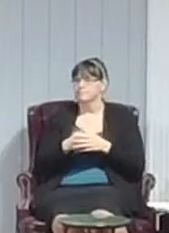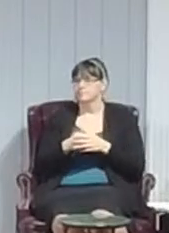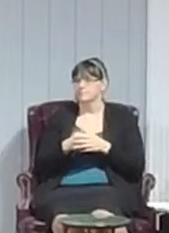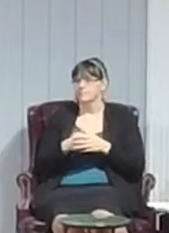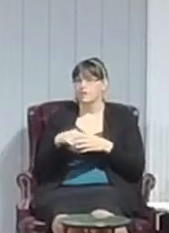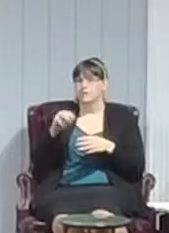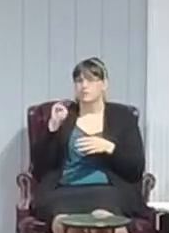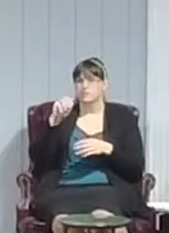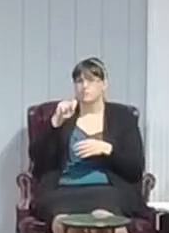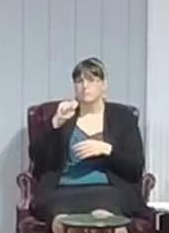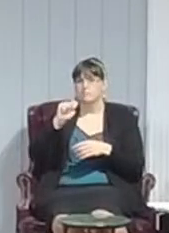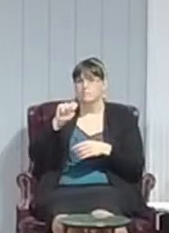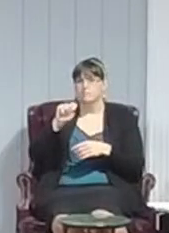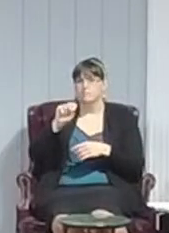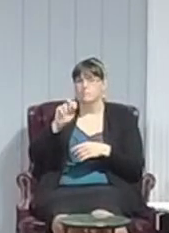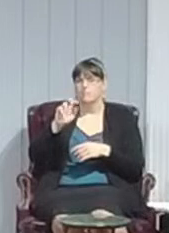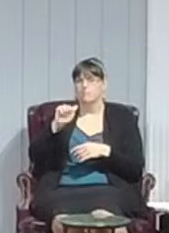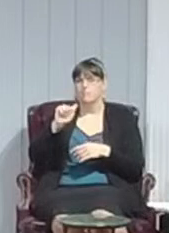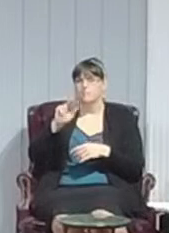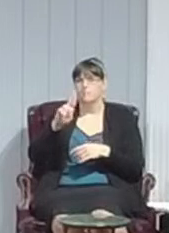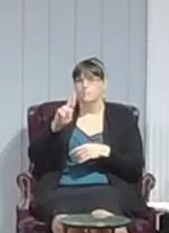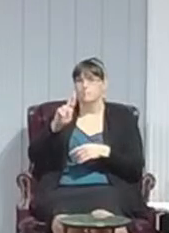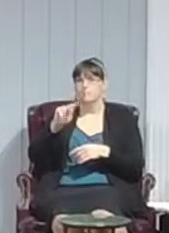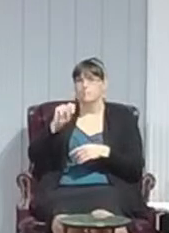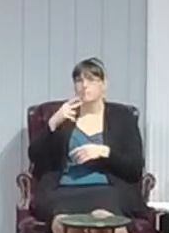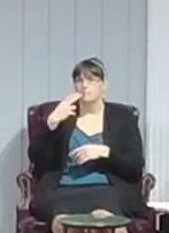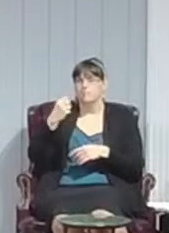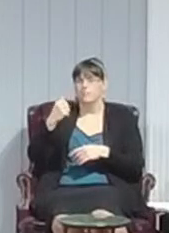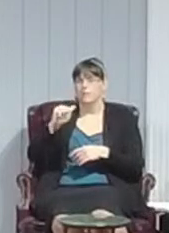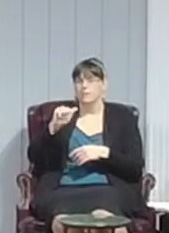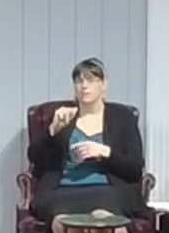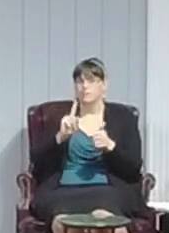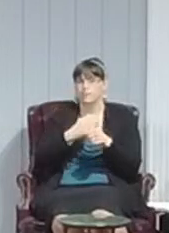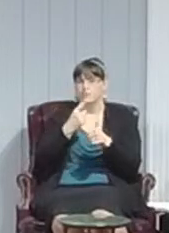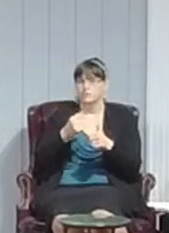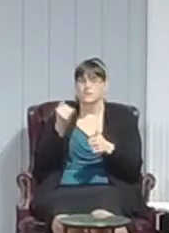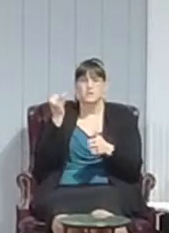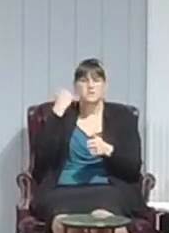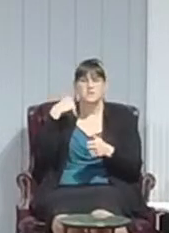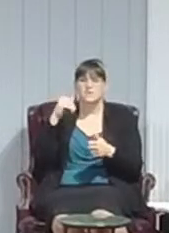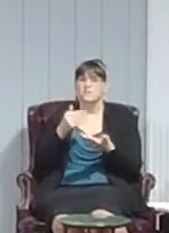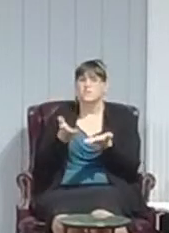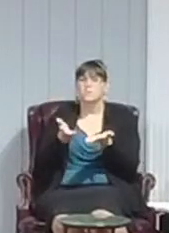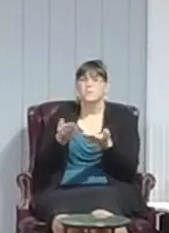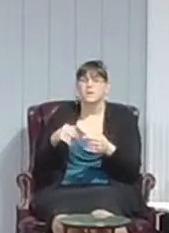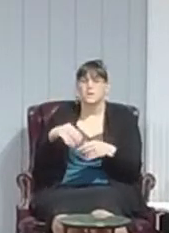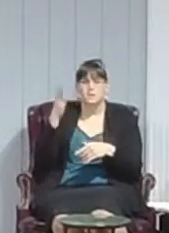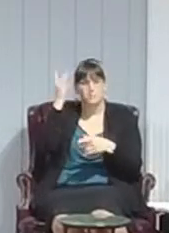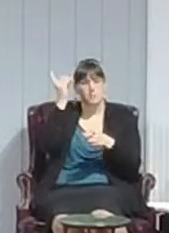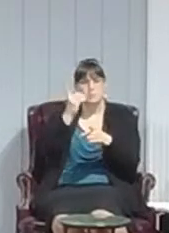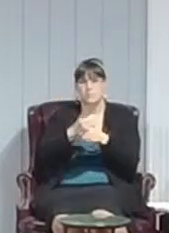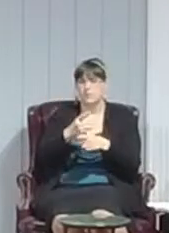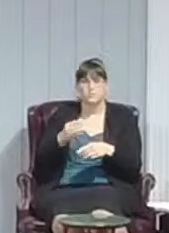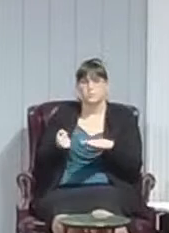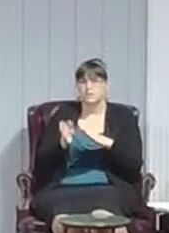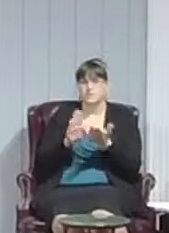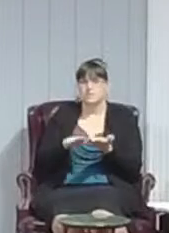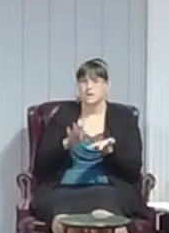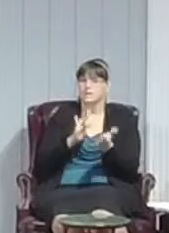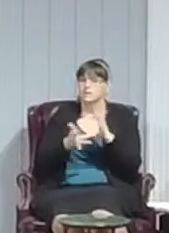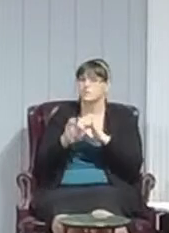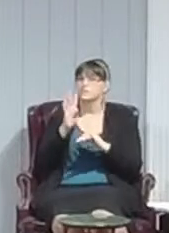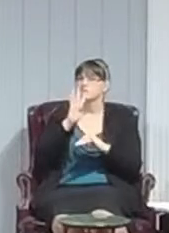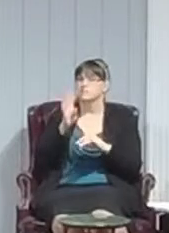he comes to Martha first. And Martha, you know, if you'd have been here, my brother wouldn't have died. Then it had all been good. Jesus speaks to her about